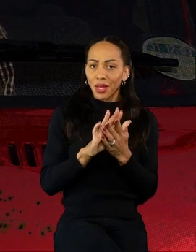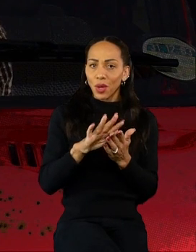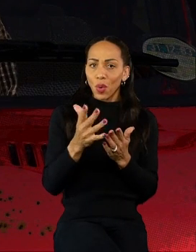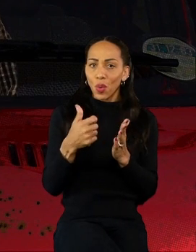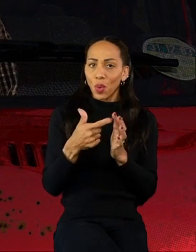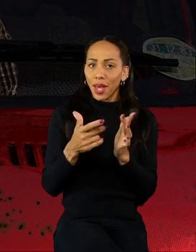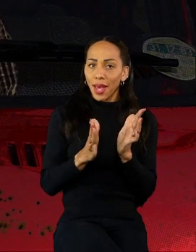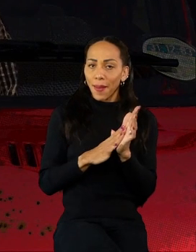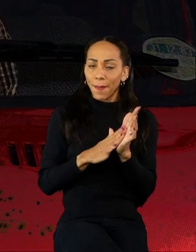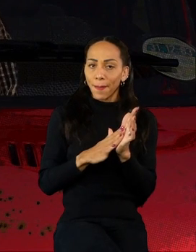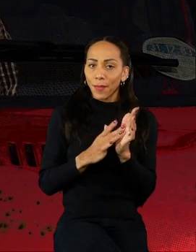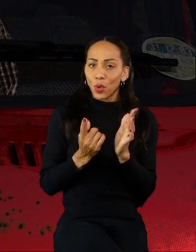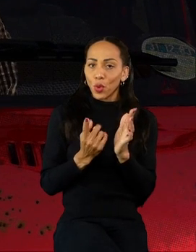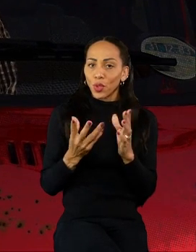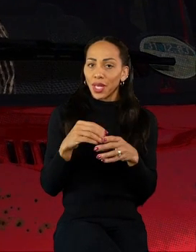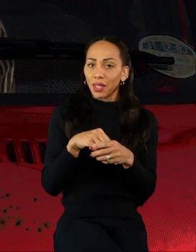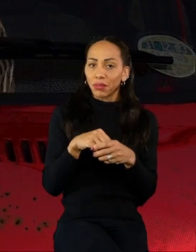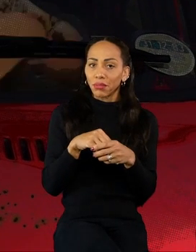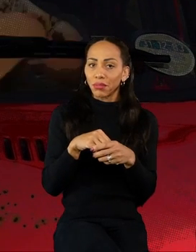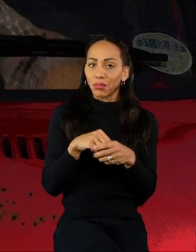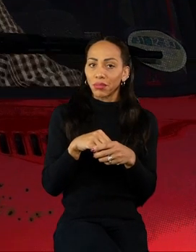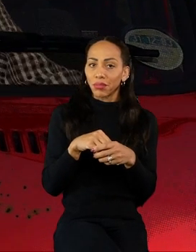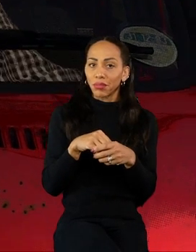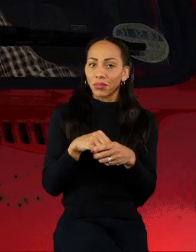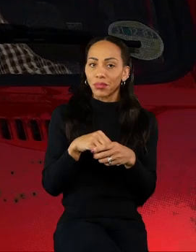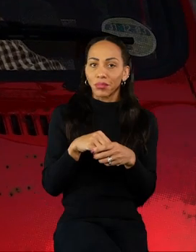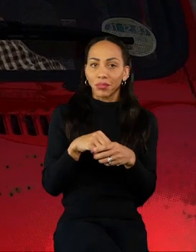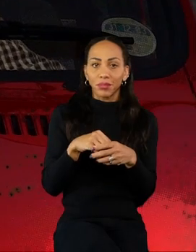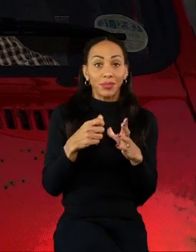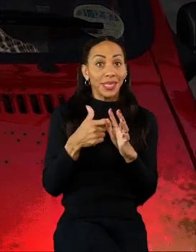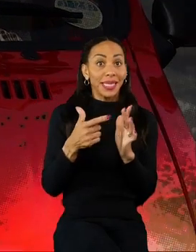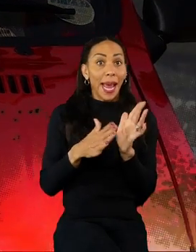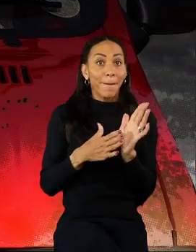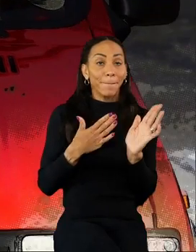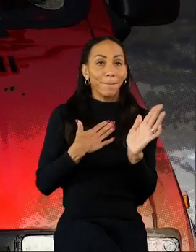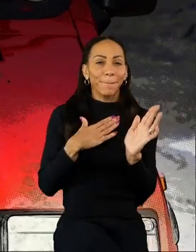Is it Hannah or is it Kim in there at the moment? Where have we got in?